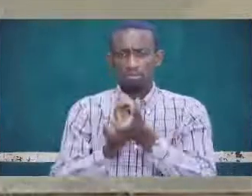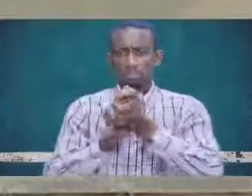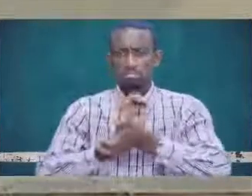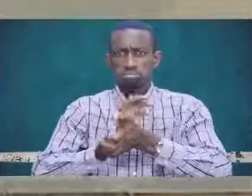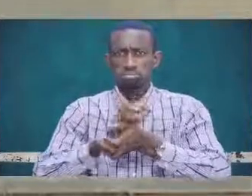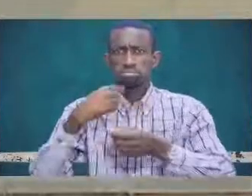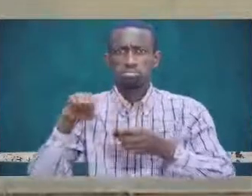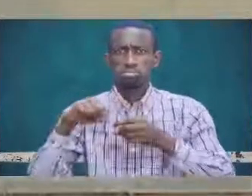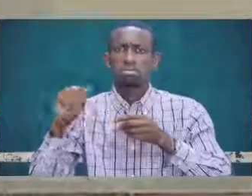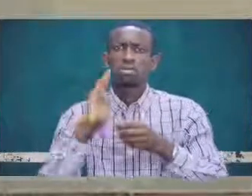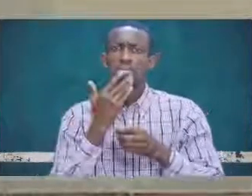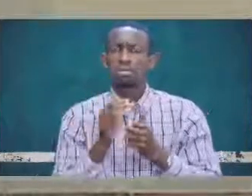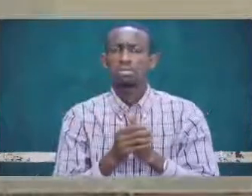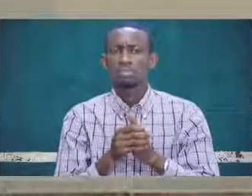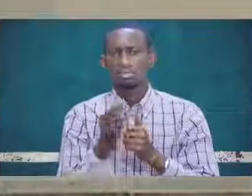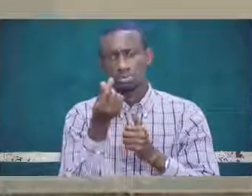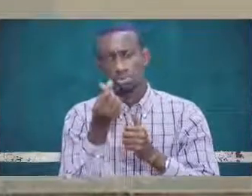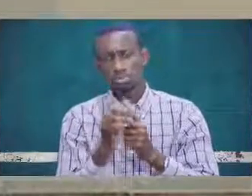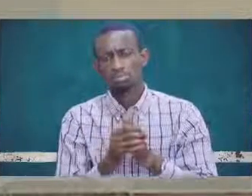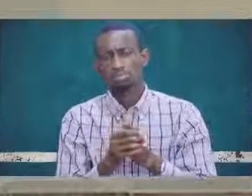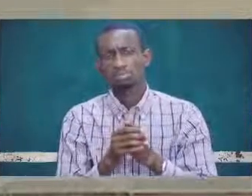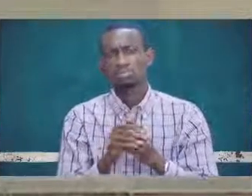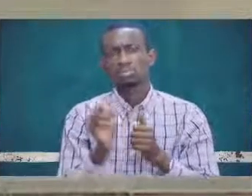We also have what we call sodium